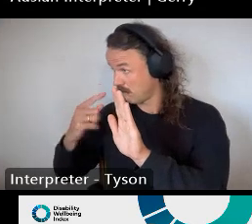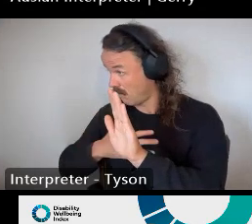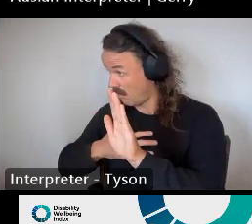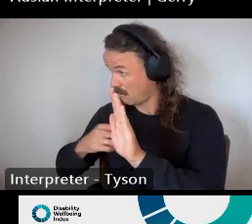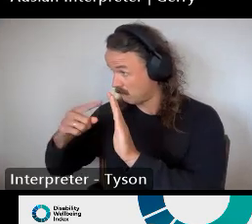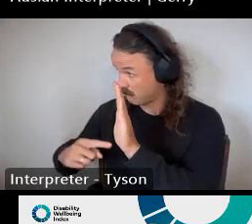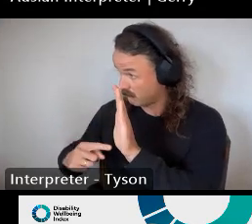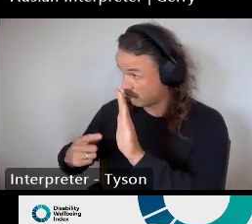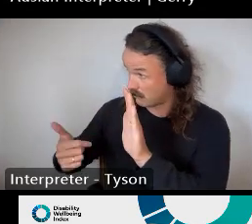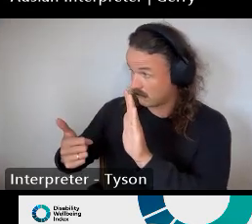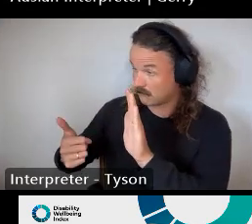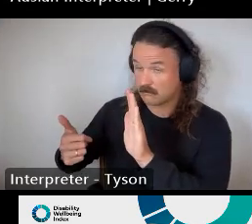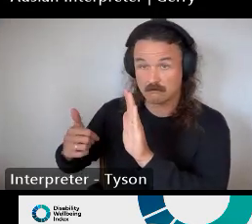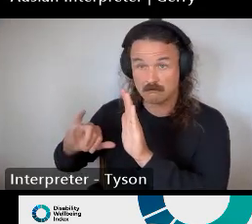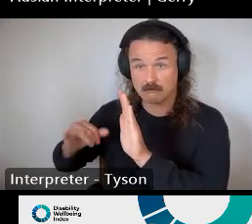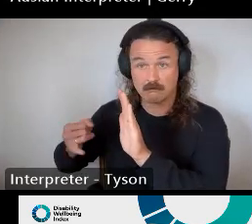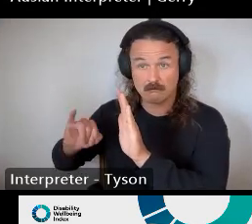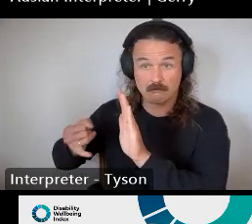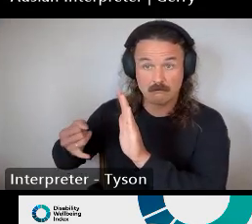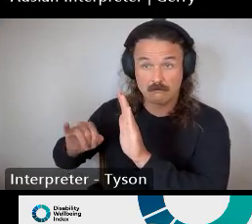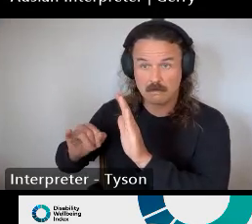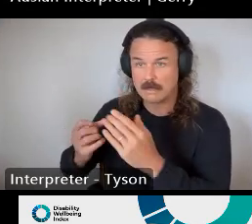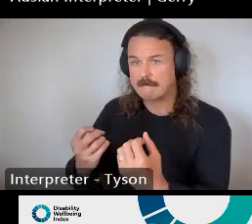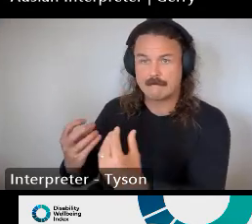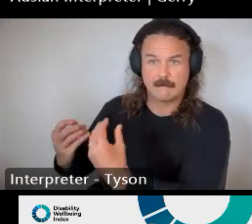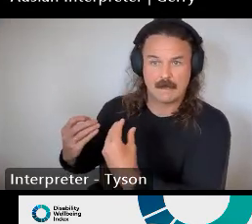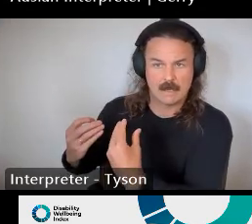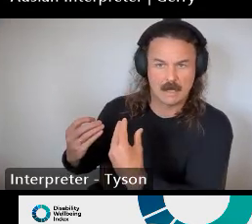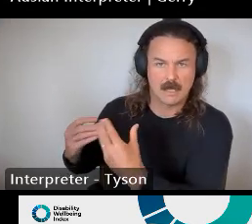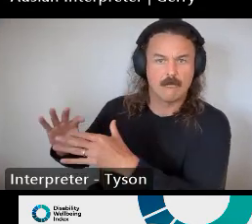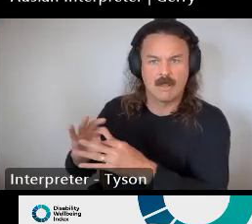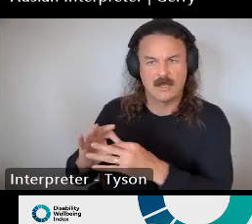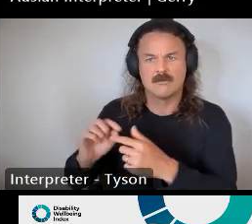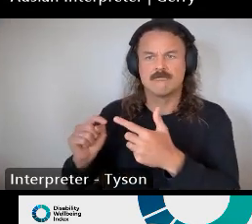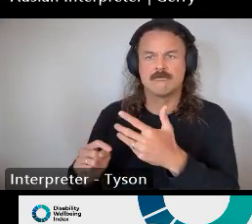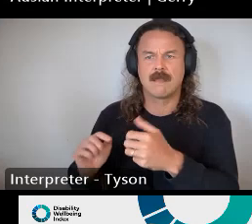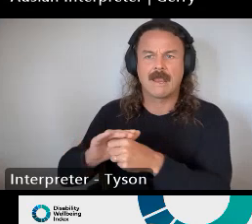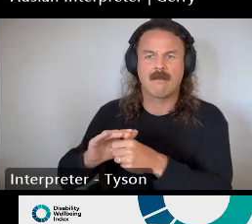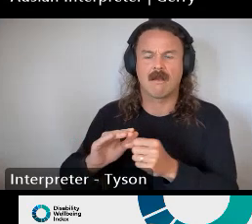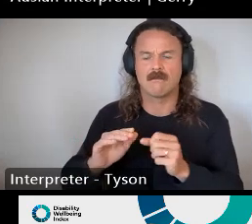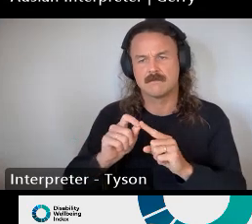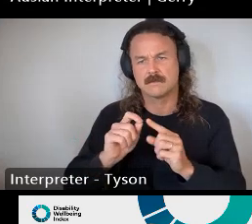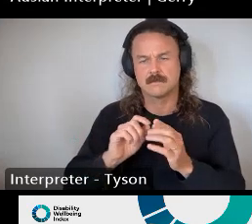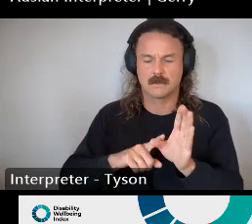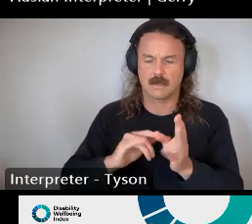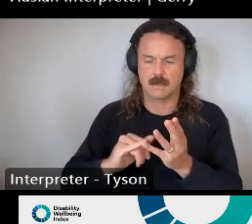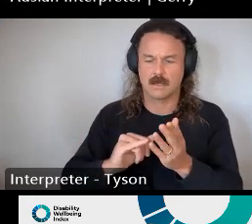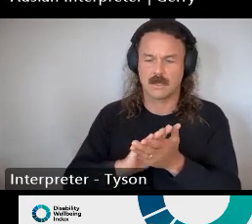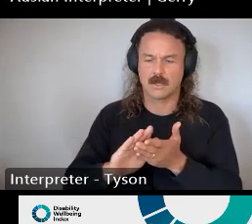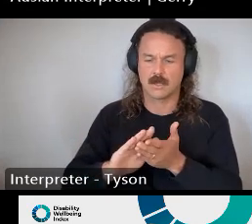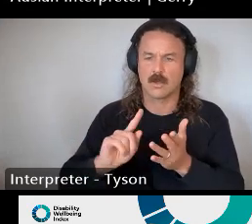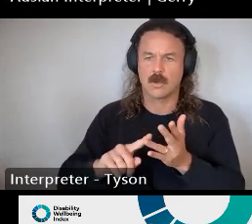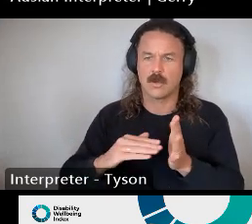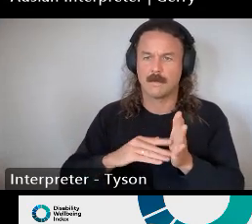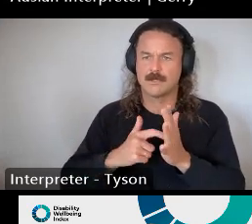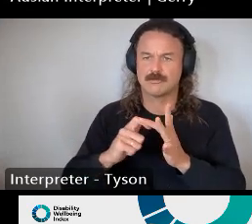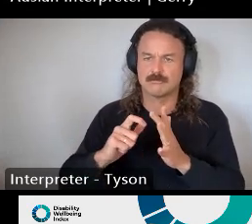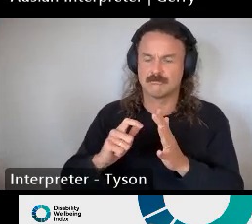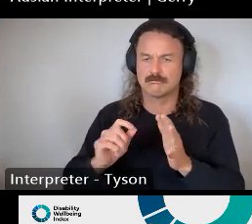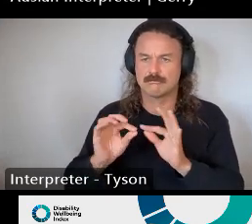some feedback. The second stage is quite relevant in this case, in that sense that, for example, the